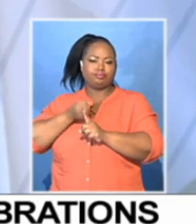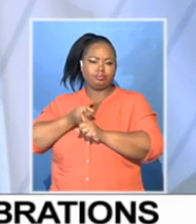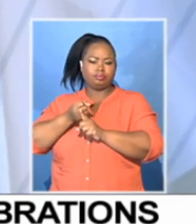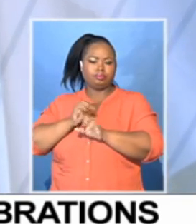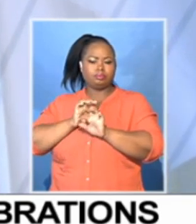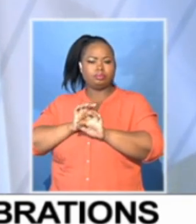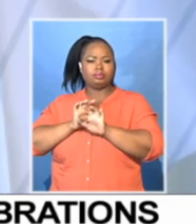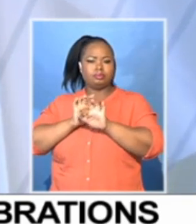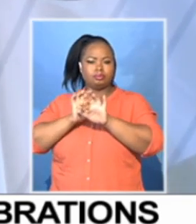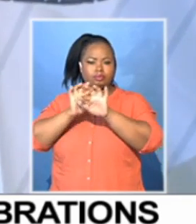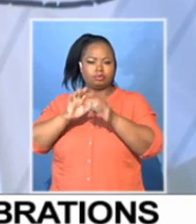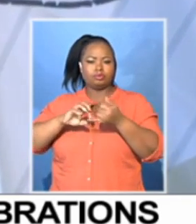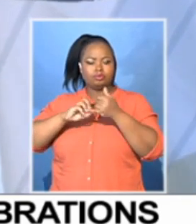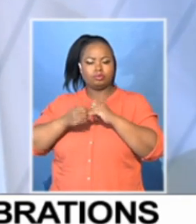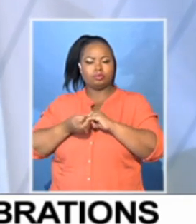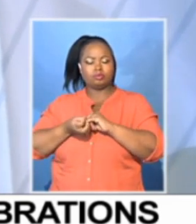total emancipation,